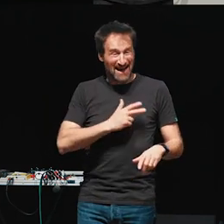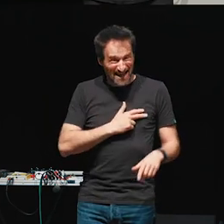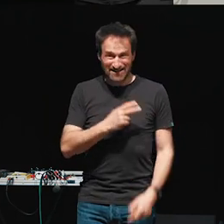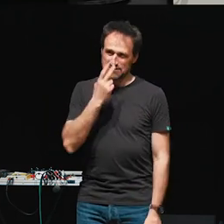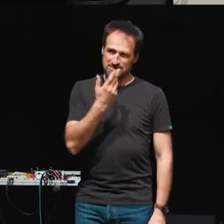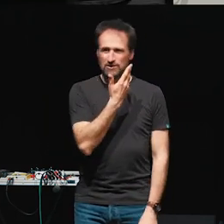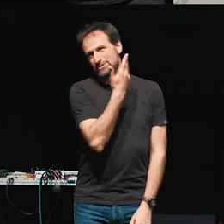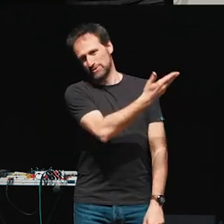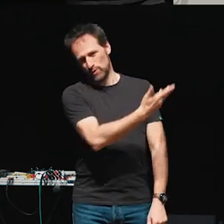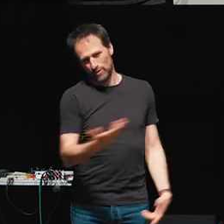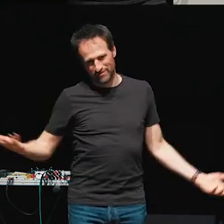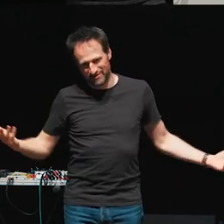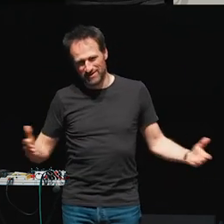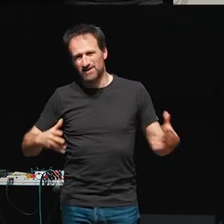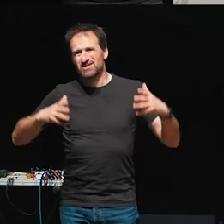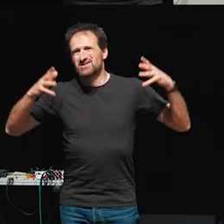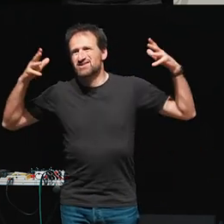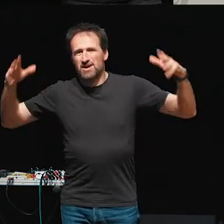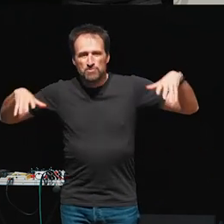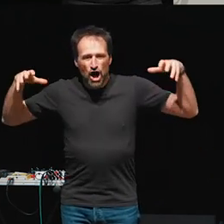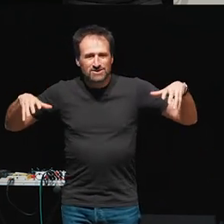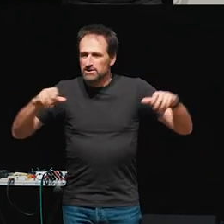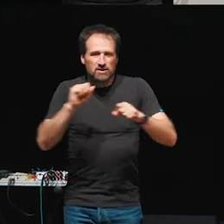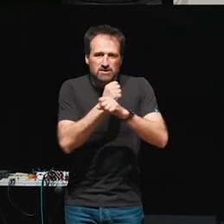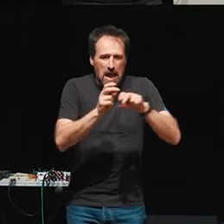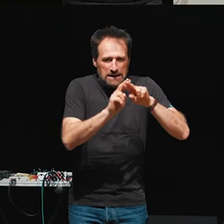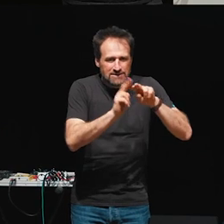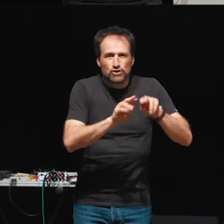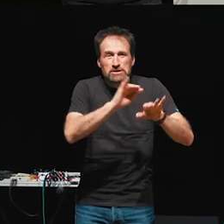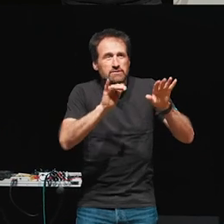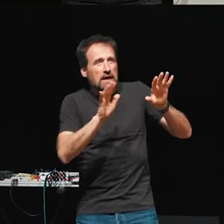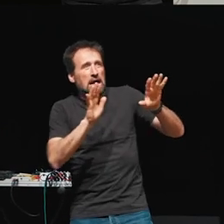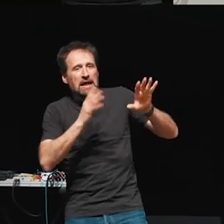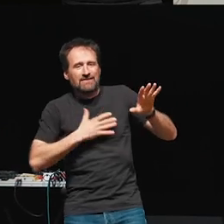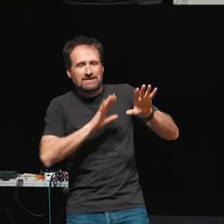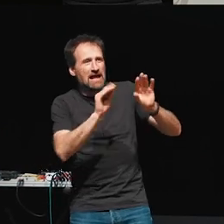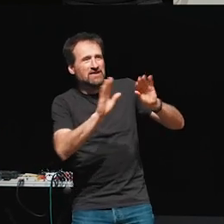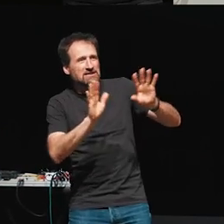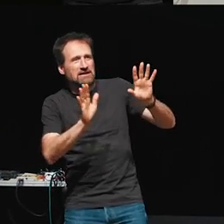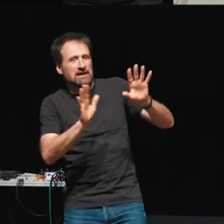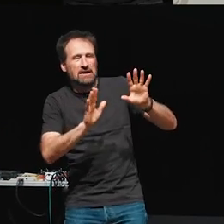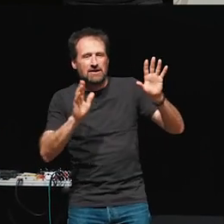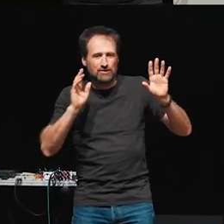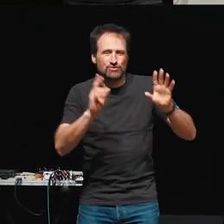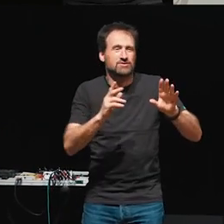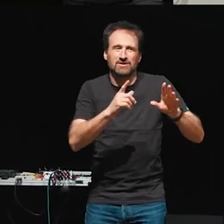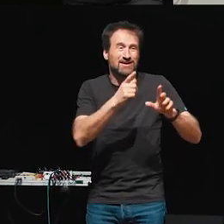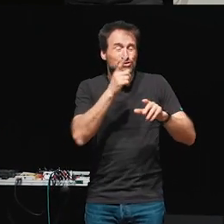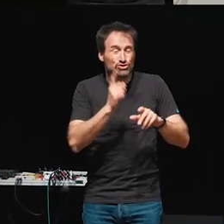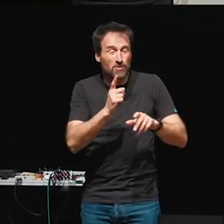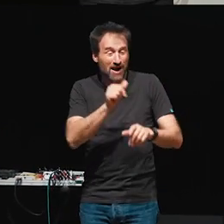It will be a huge, unmaintainable monster that everyone will be afraid to touch, and it will destroy absolutely everything on its